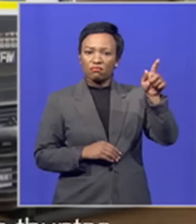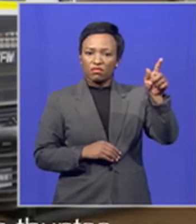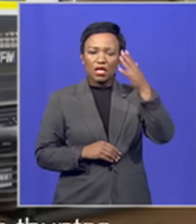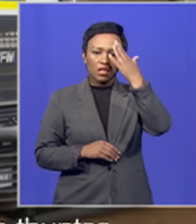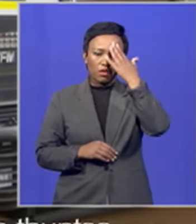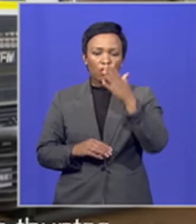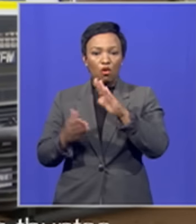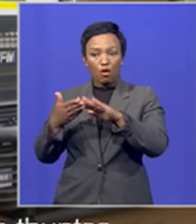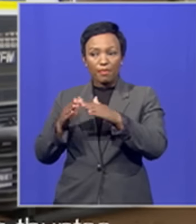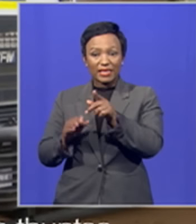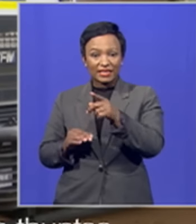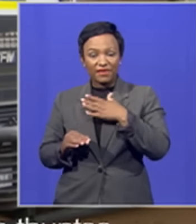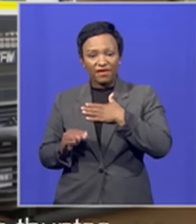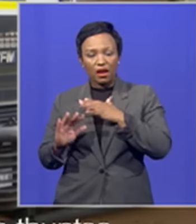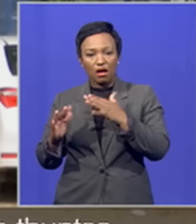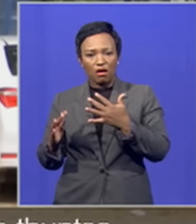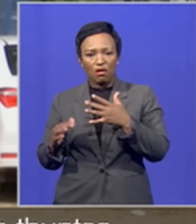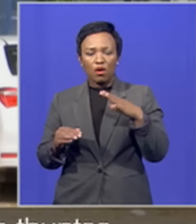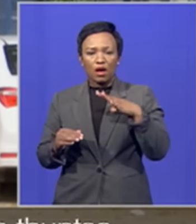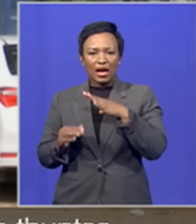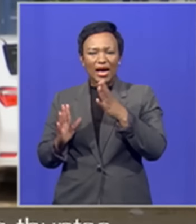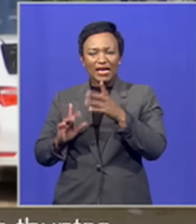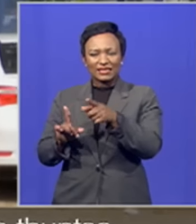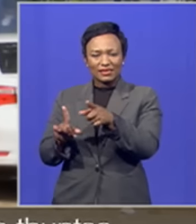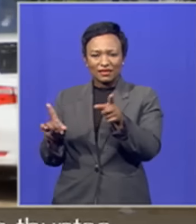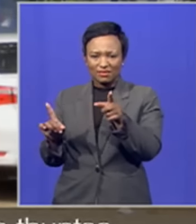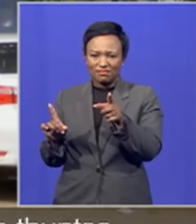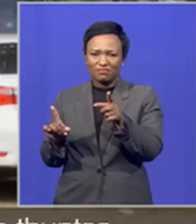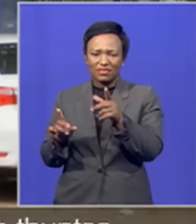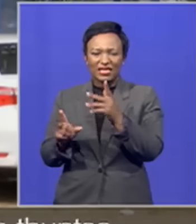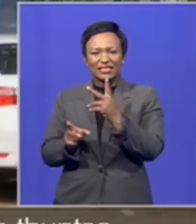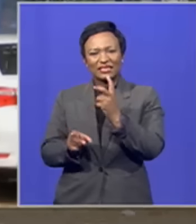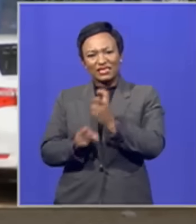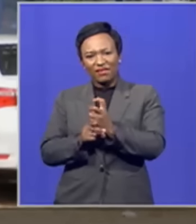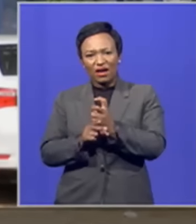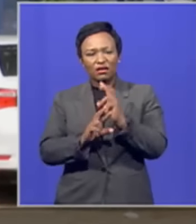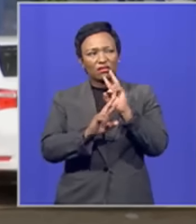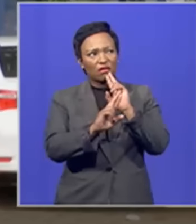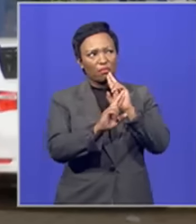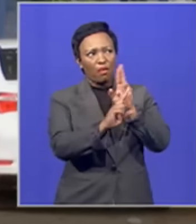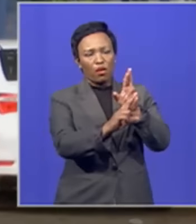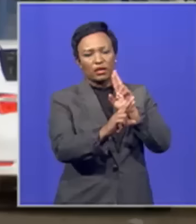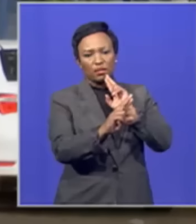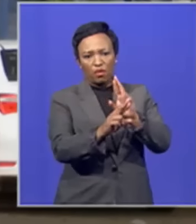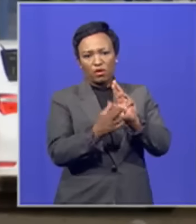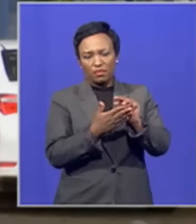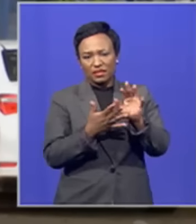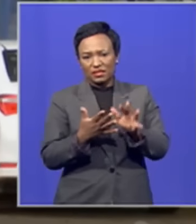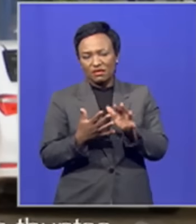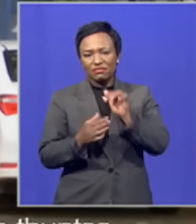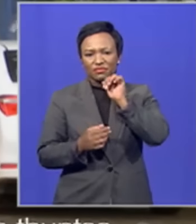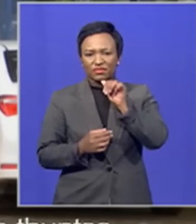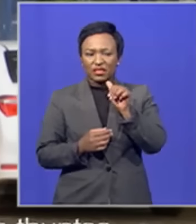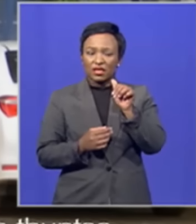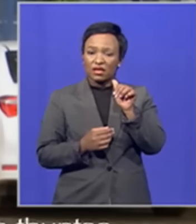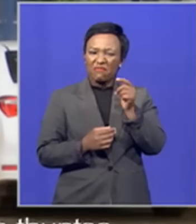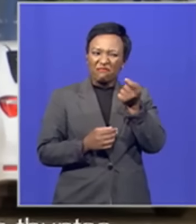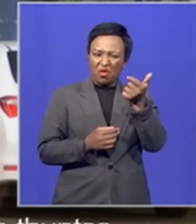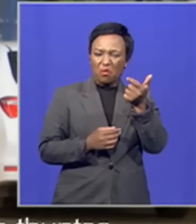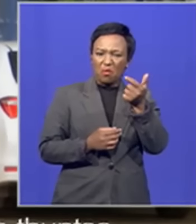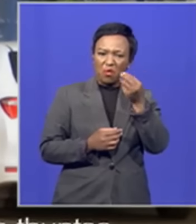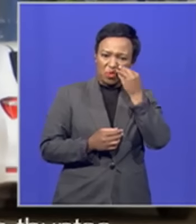councillors to be the messengers, sometimes of good news, many times of bad news. But in this case,